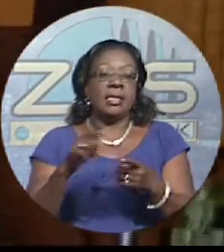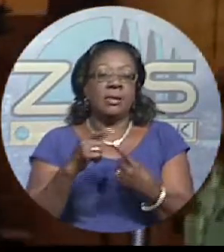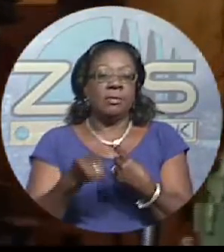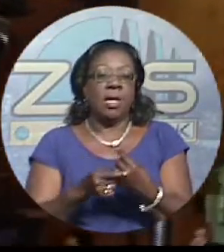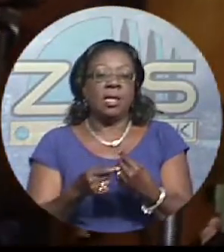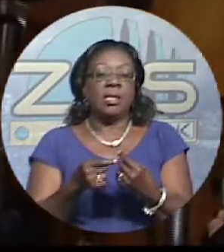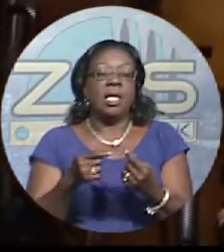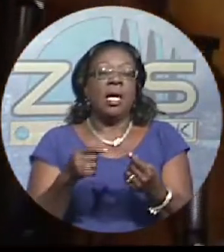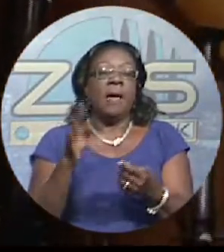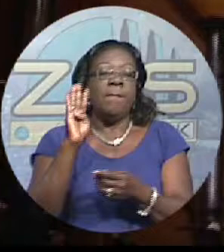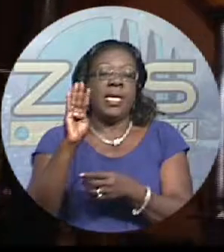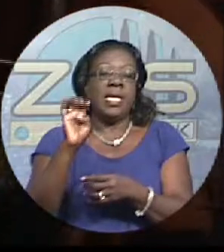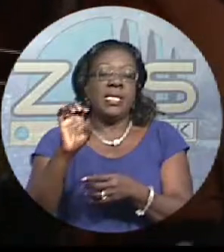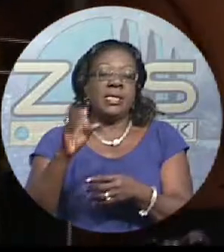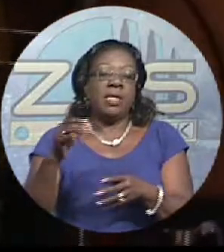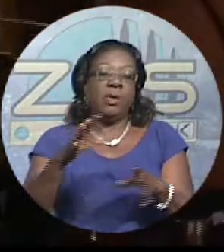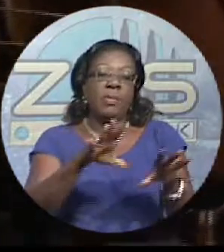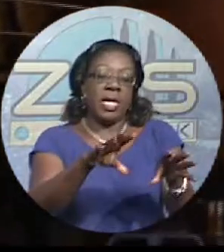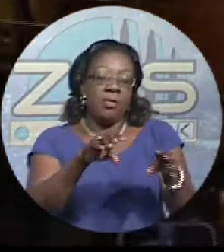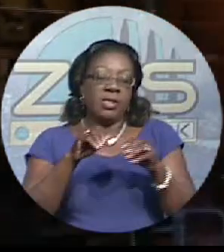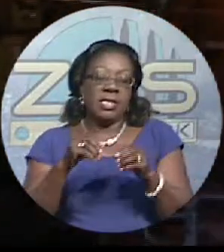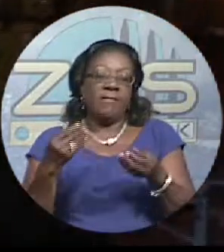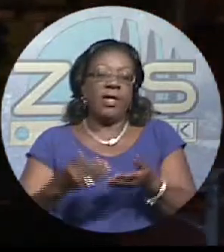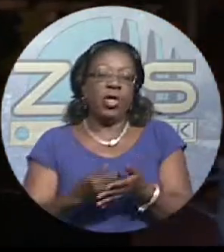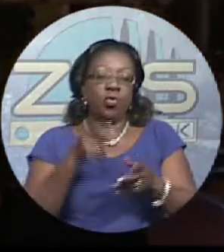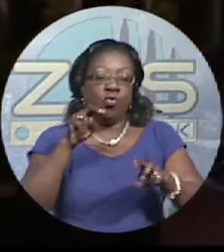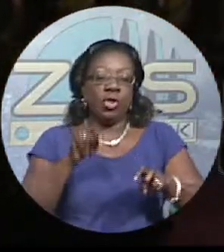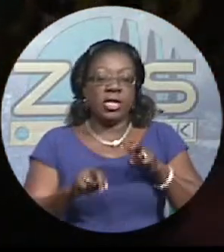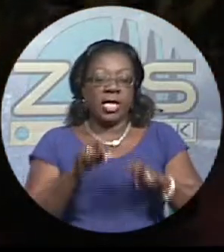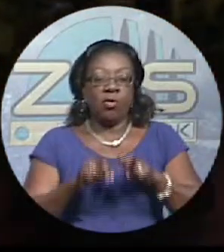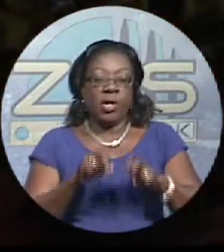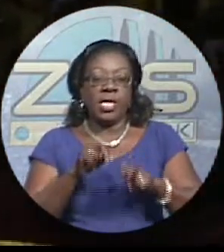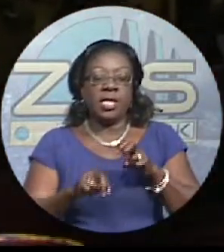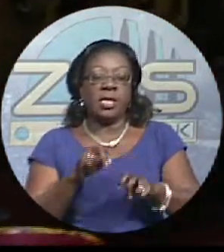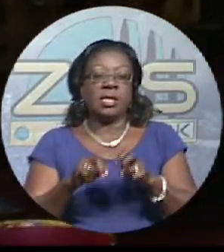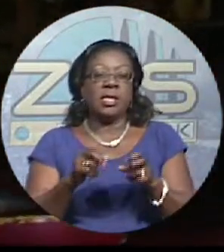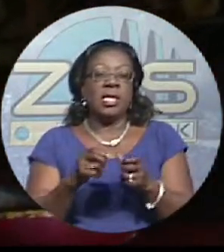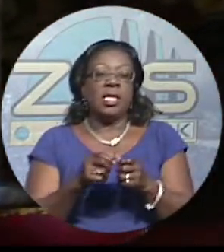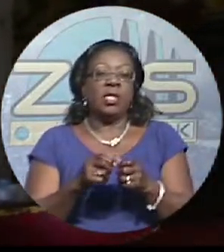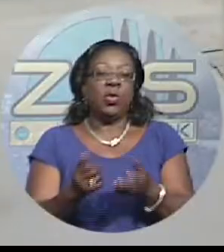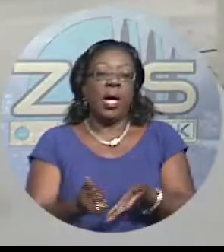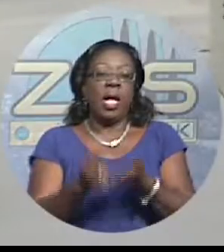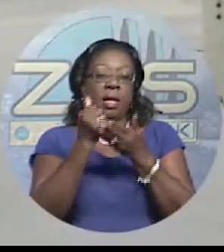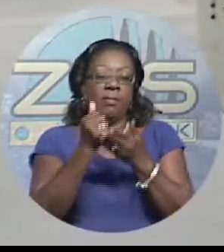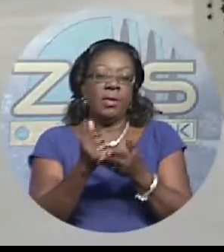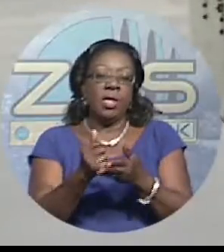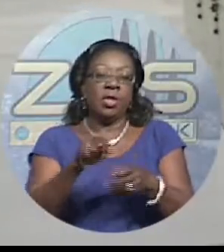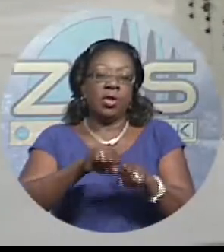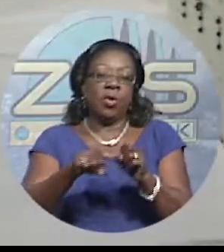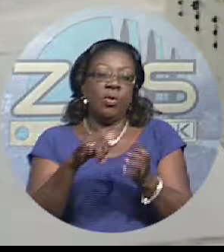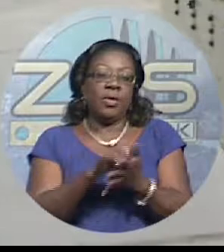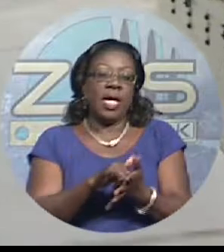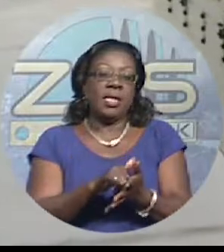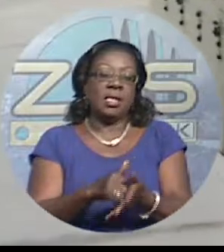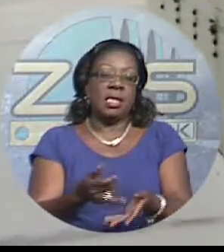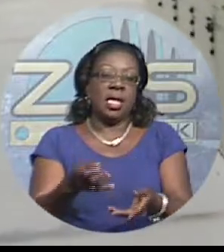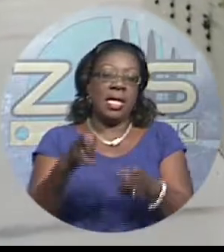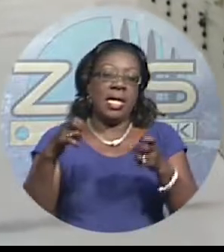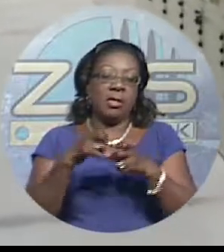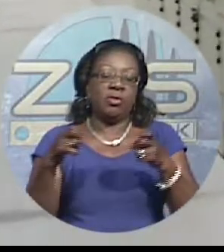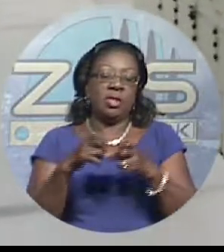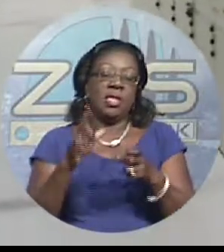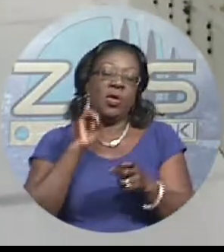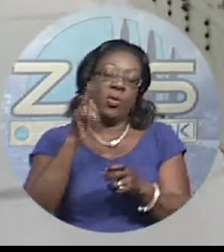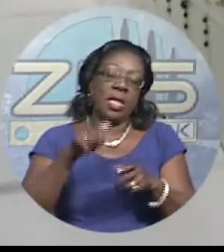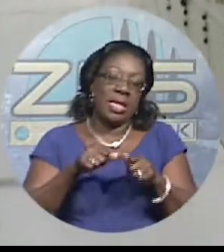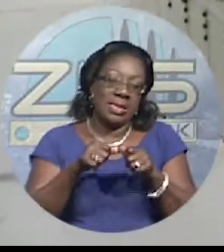receiving generators it expects to rent from Agreco to provide 40 additional megawatts. BEC Chairman Leslie Miller telling ZNS News